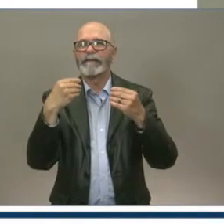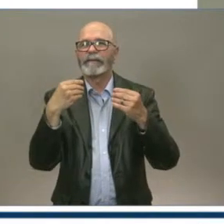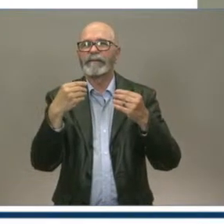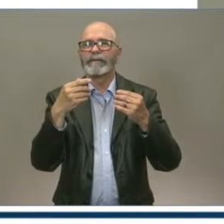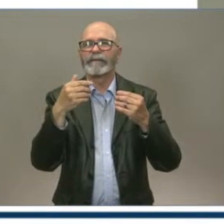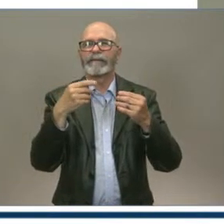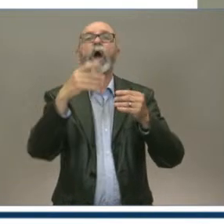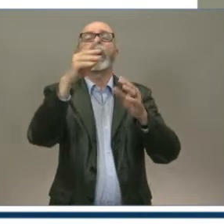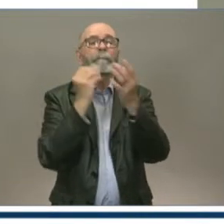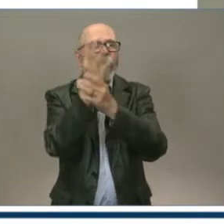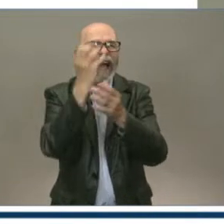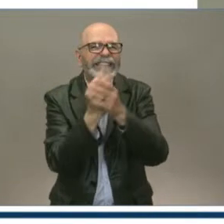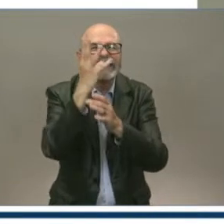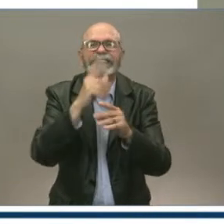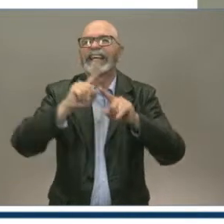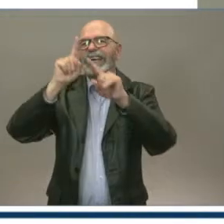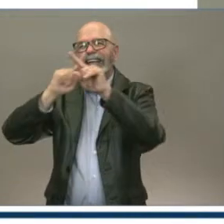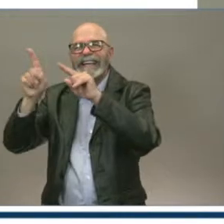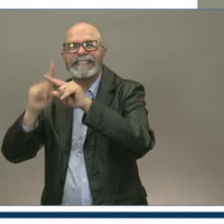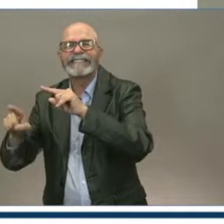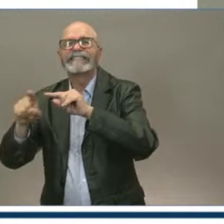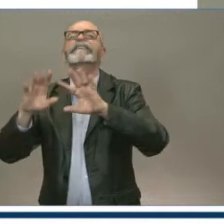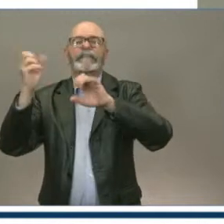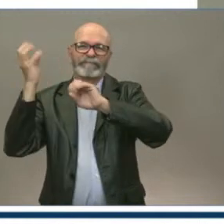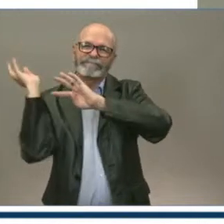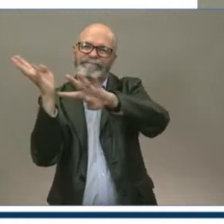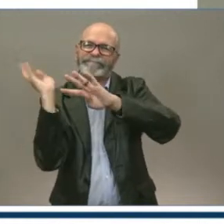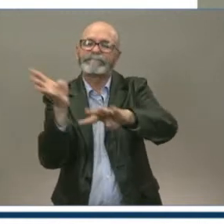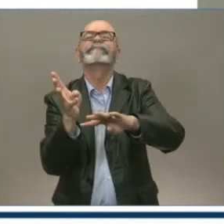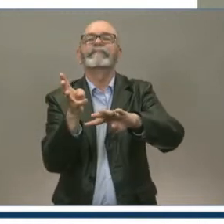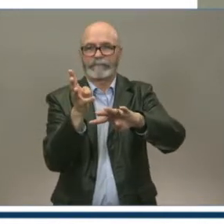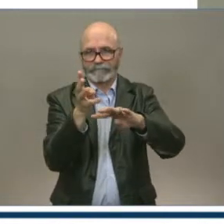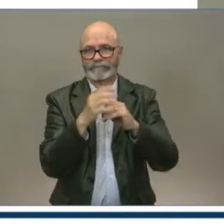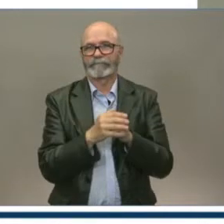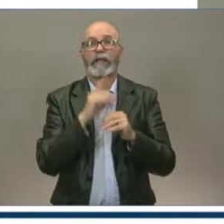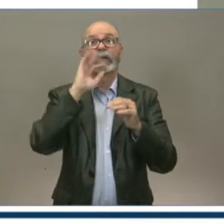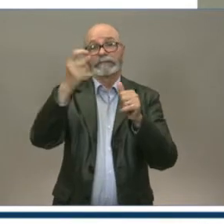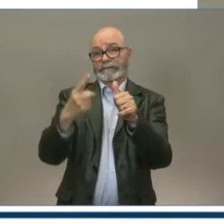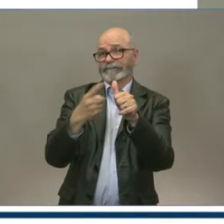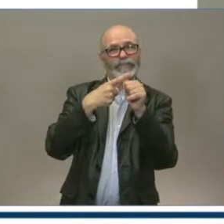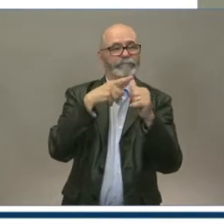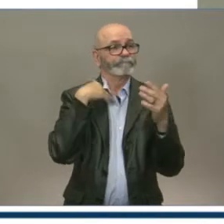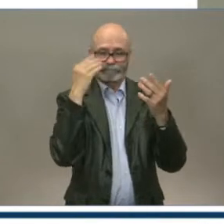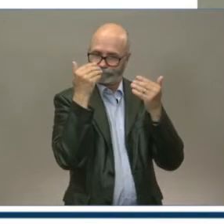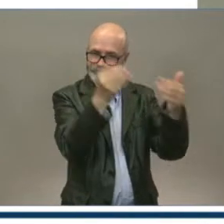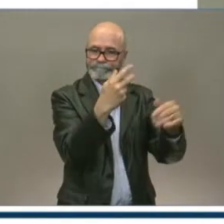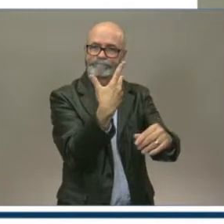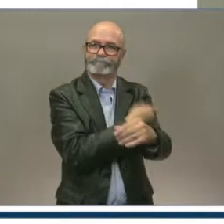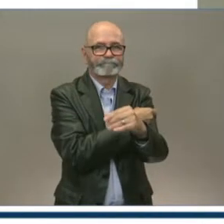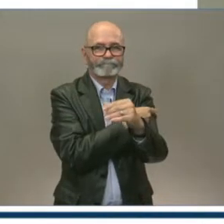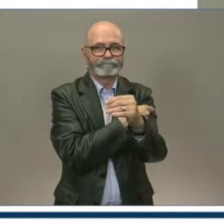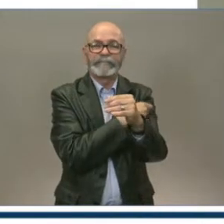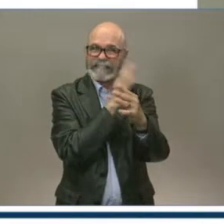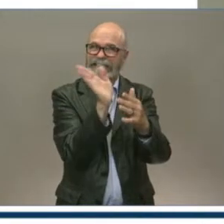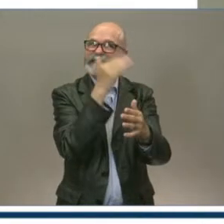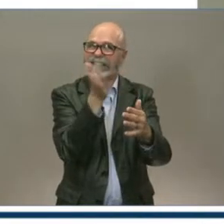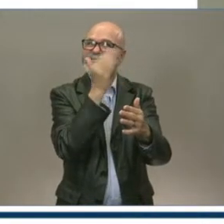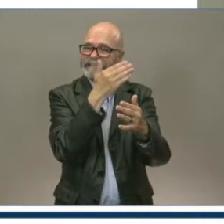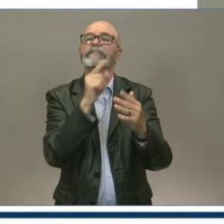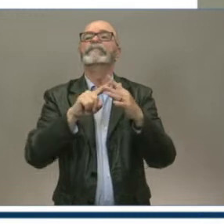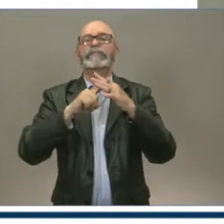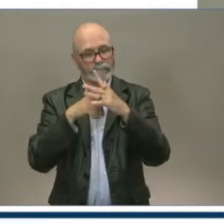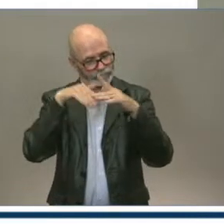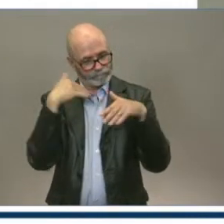so-called phase 2. Now they'll be able to get their first dose much more quickly and conveniently as part of their age group through